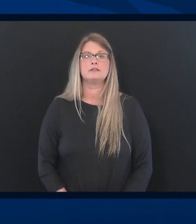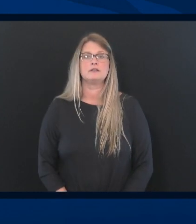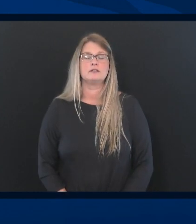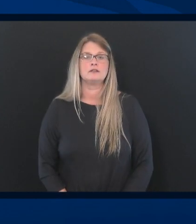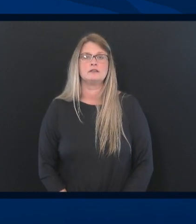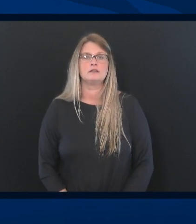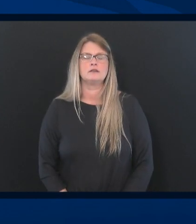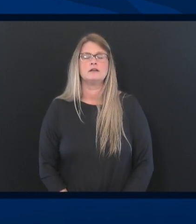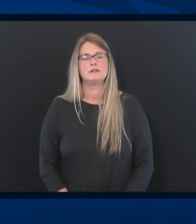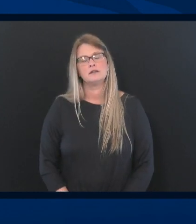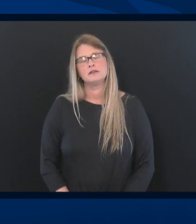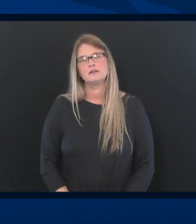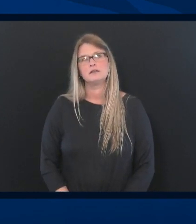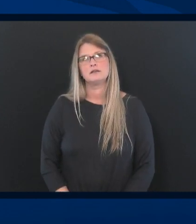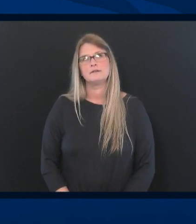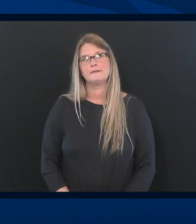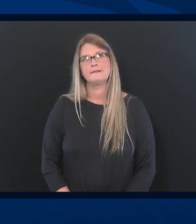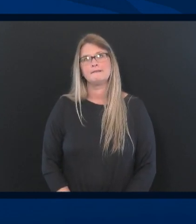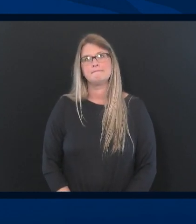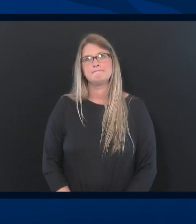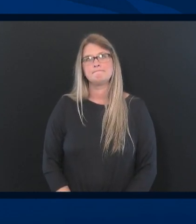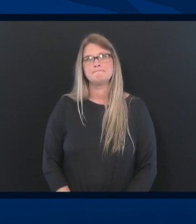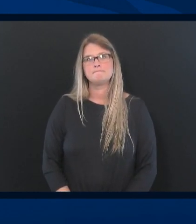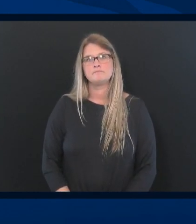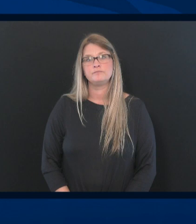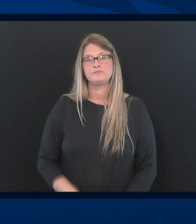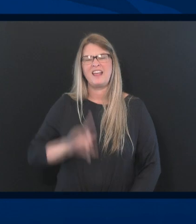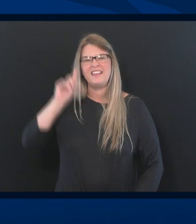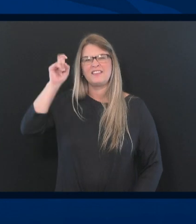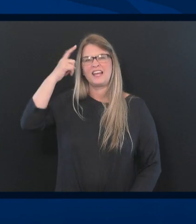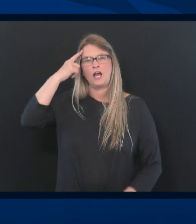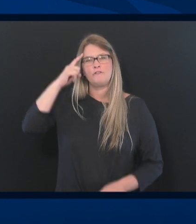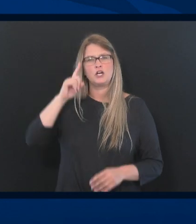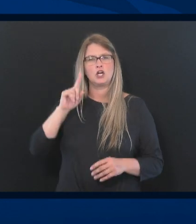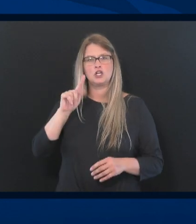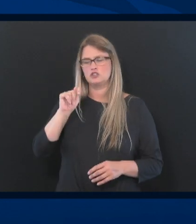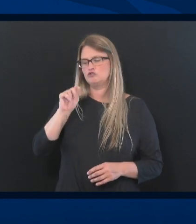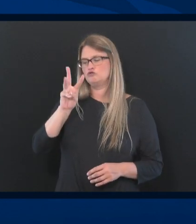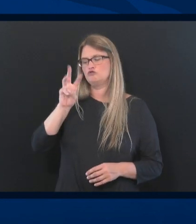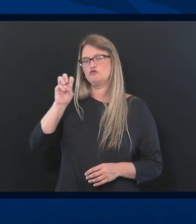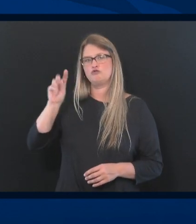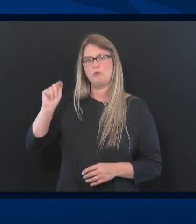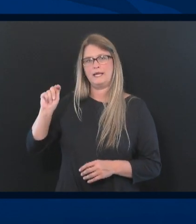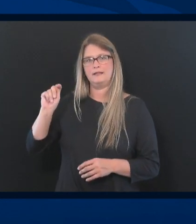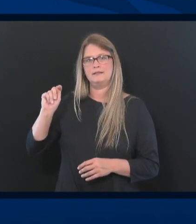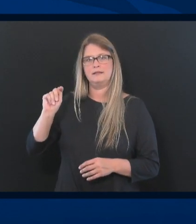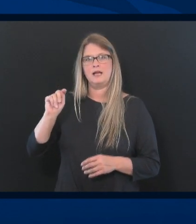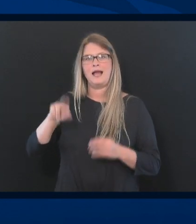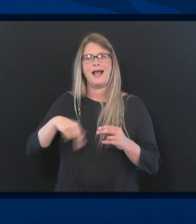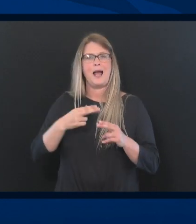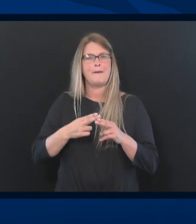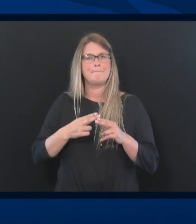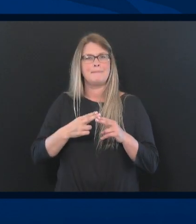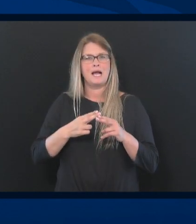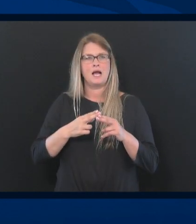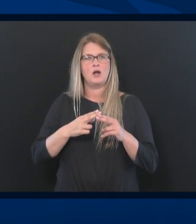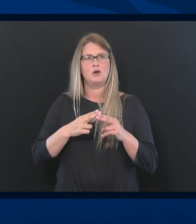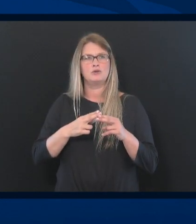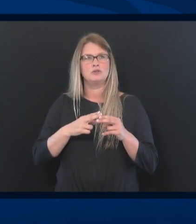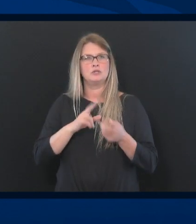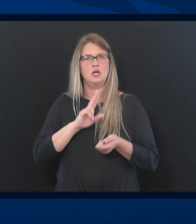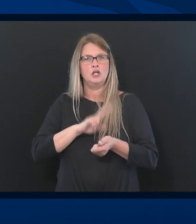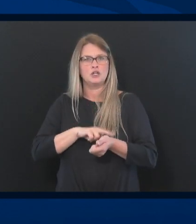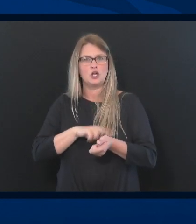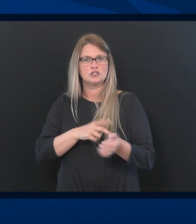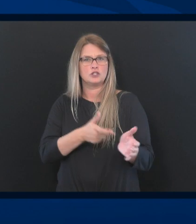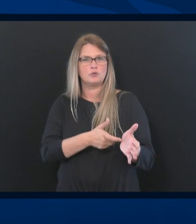A couple things here. First of all, the governor, I guess you tweeted over the weekend something about changing or relaxing nursing requirements being adjusted, some appeal